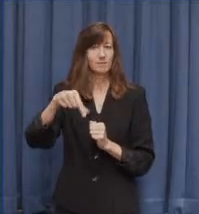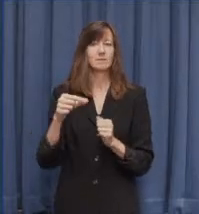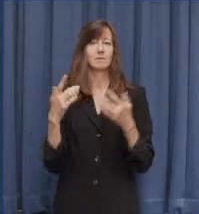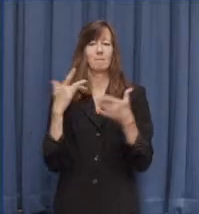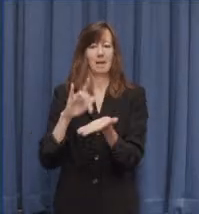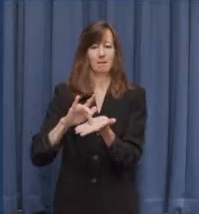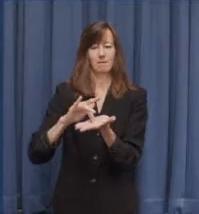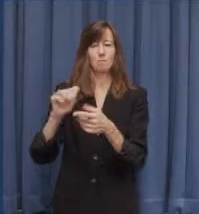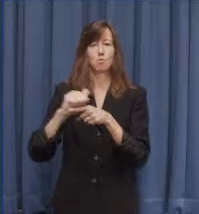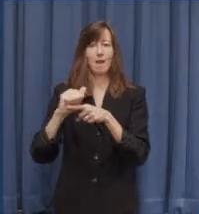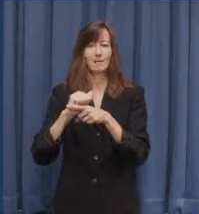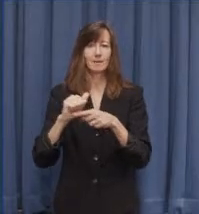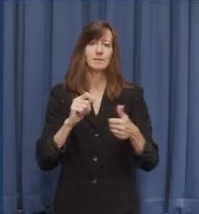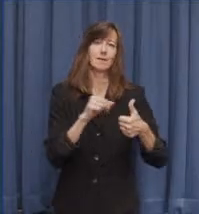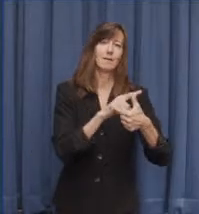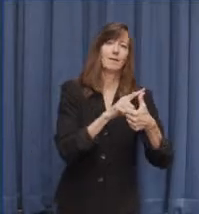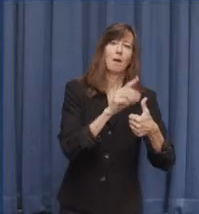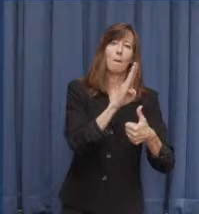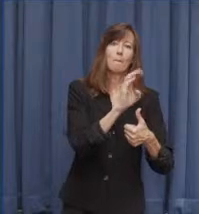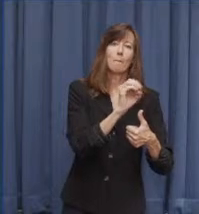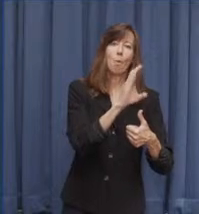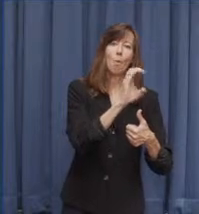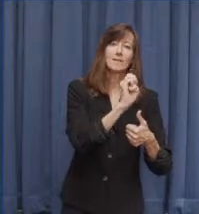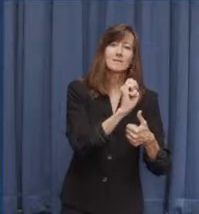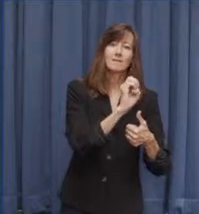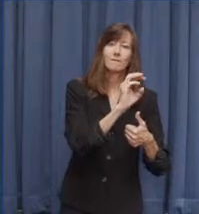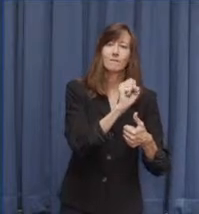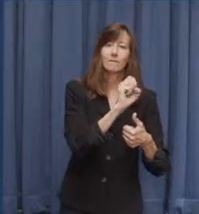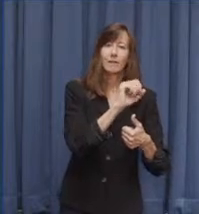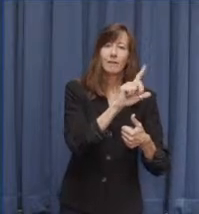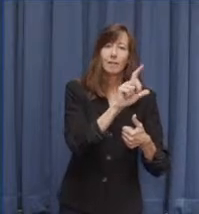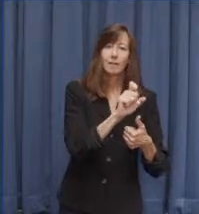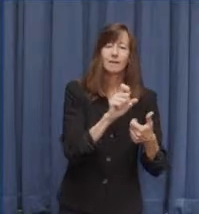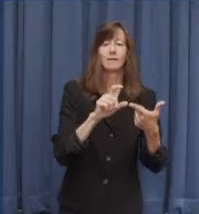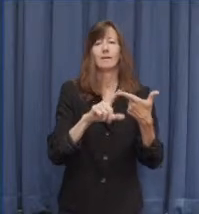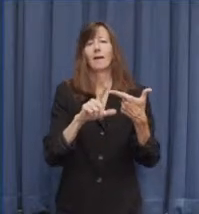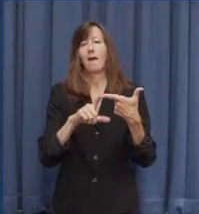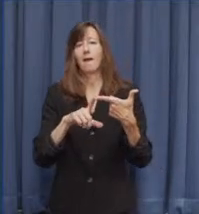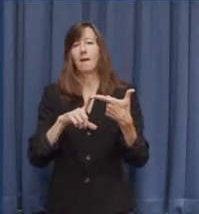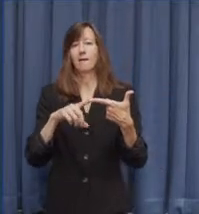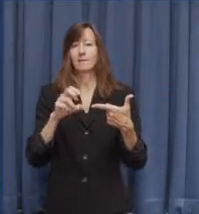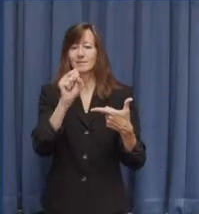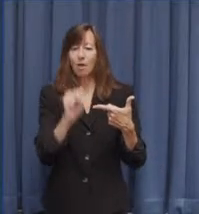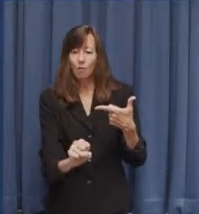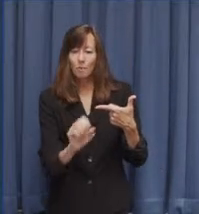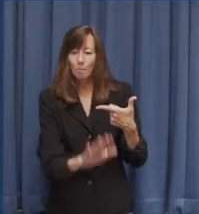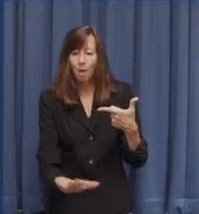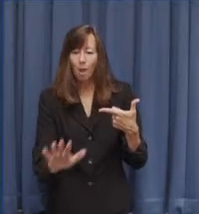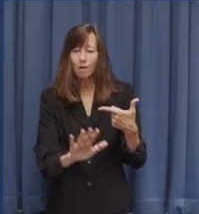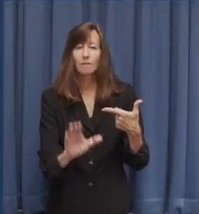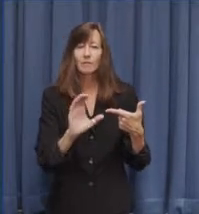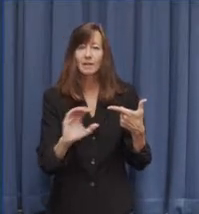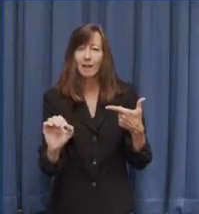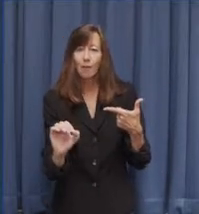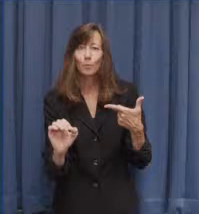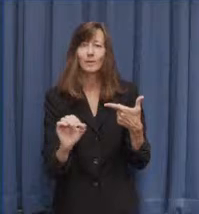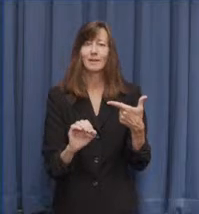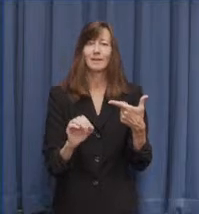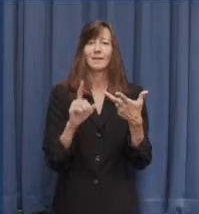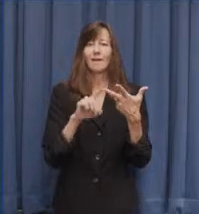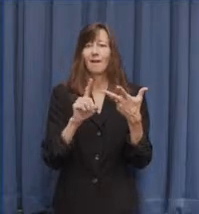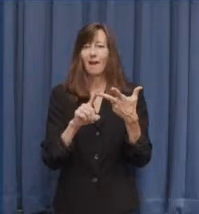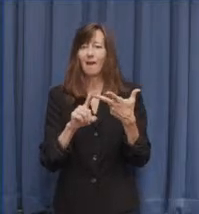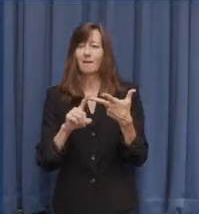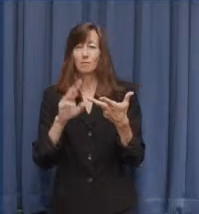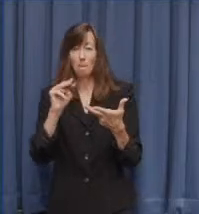the county in Boyceville, in the southern part of the county in New Paltz, as well as at the former Hudson Valley Mall site in the town